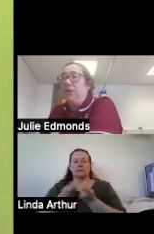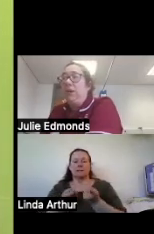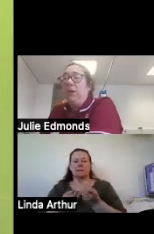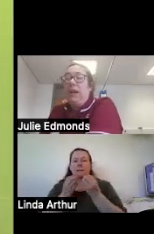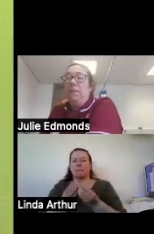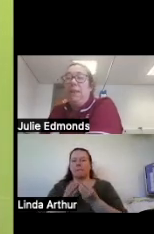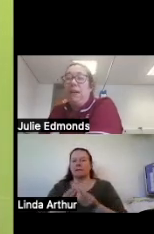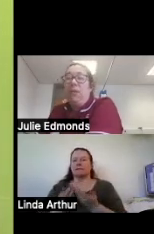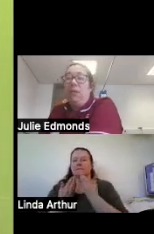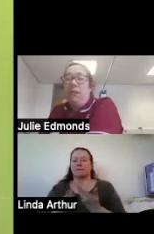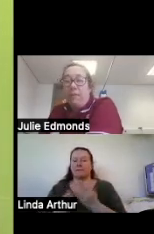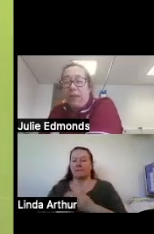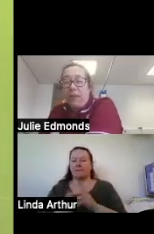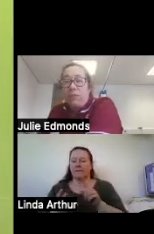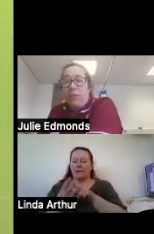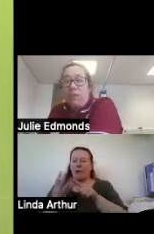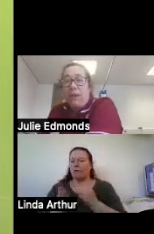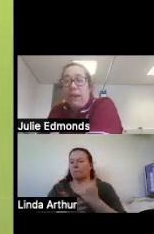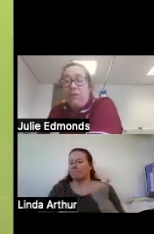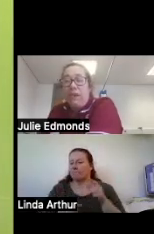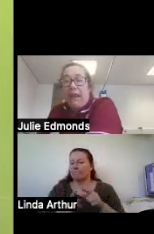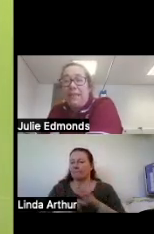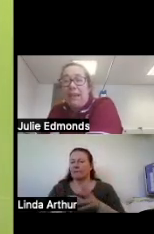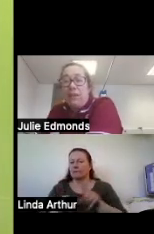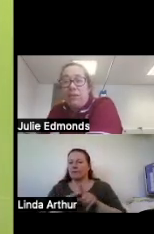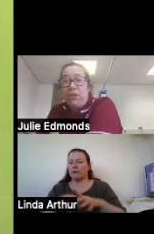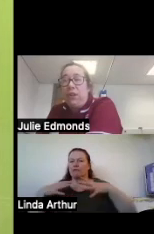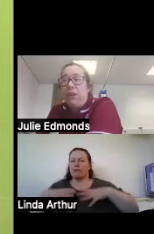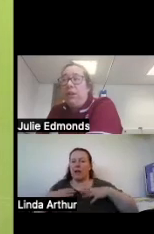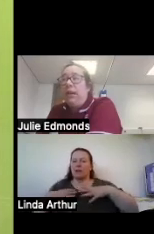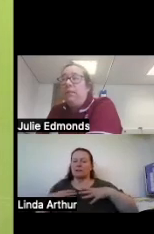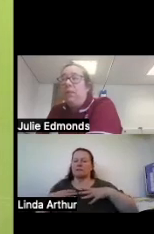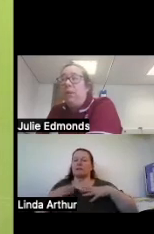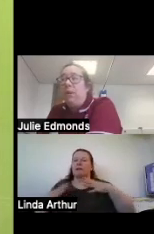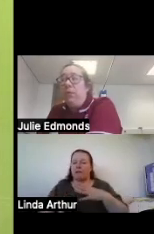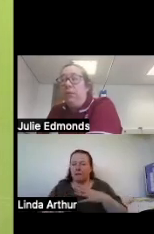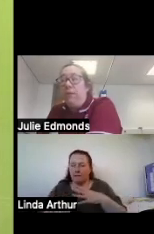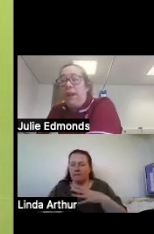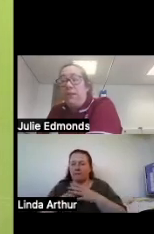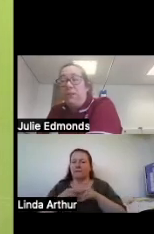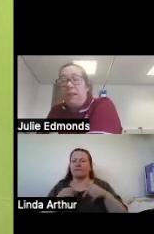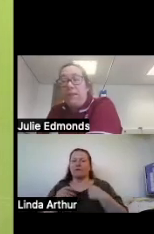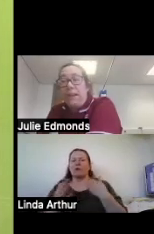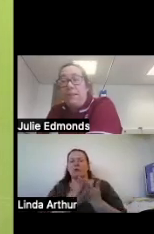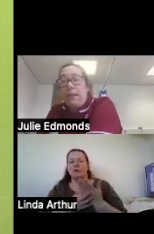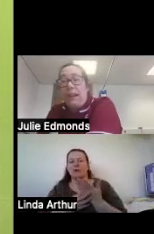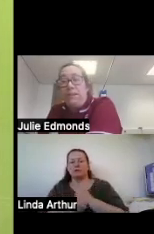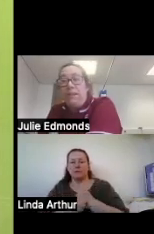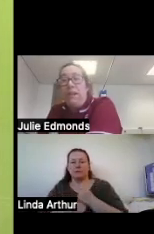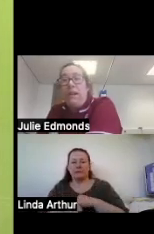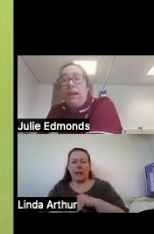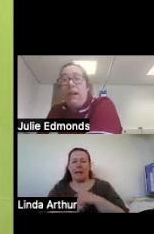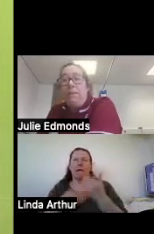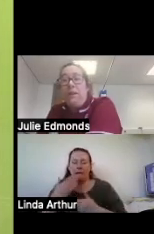gratitude. They are all fabulous when we're trying to relax that urge, when we're going through a very stressful time in our